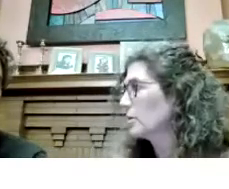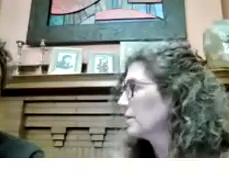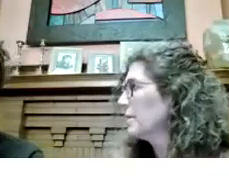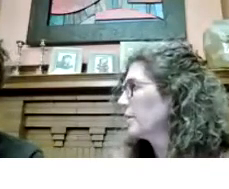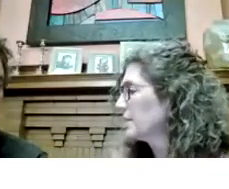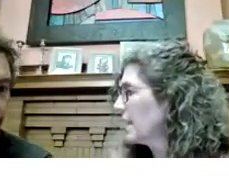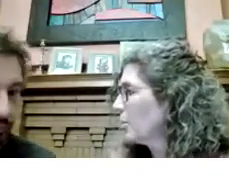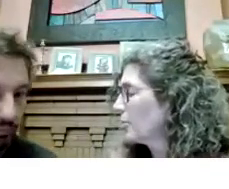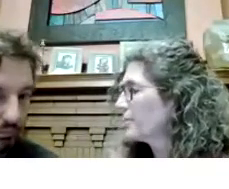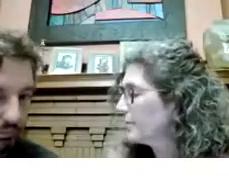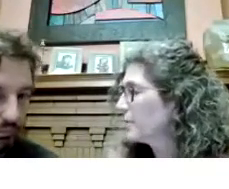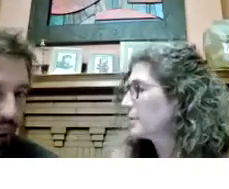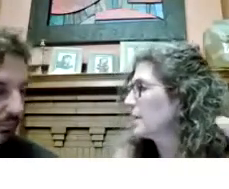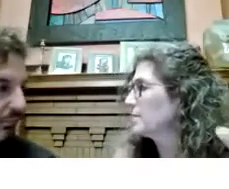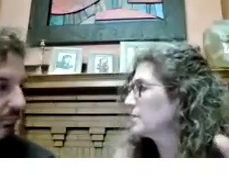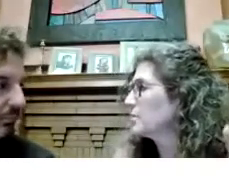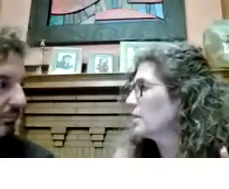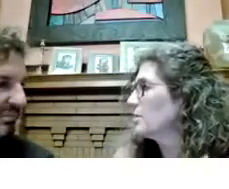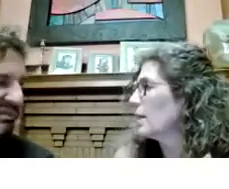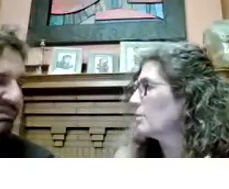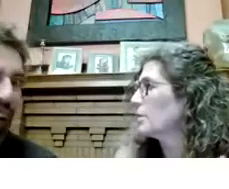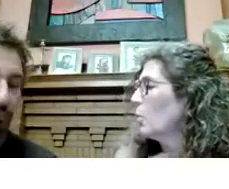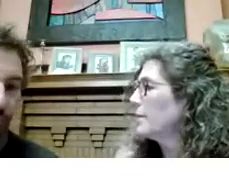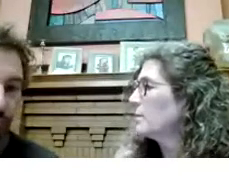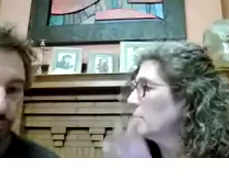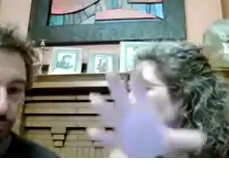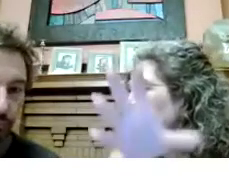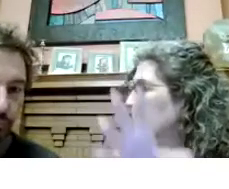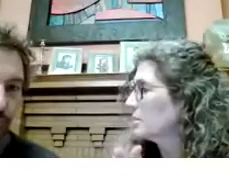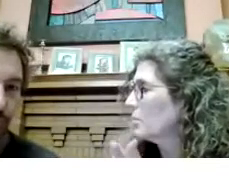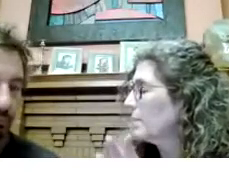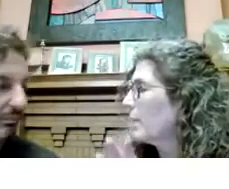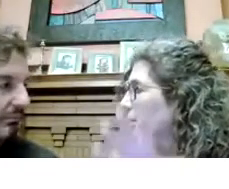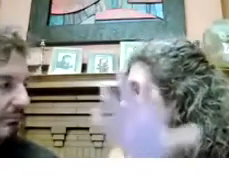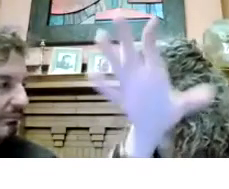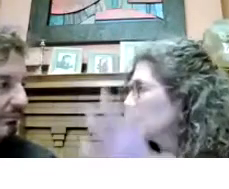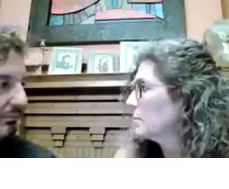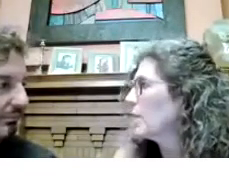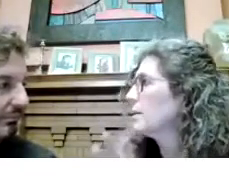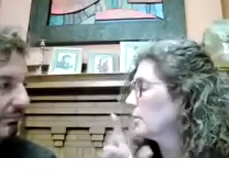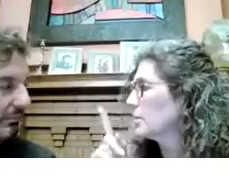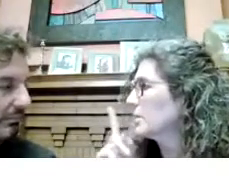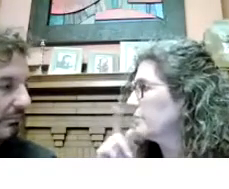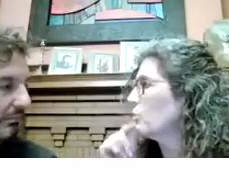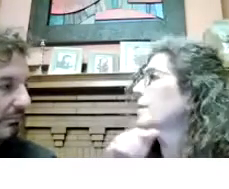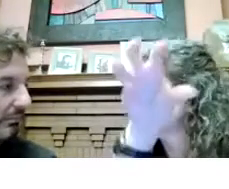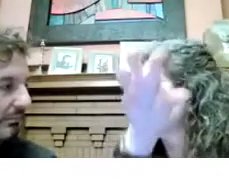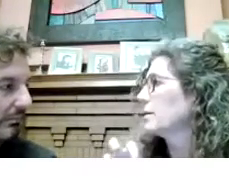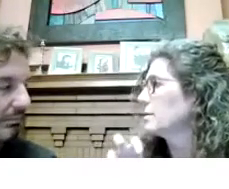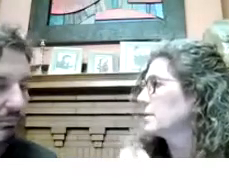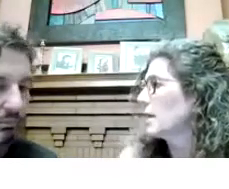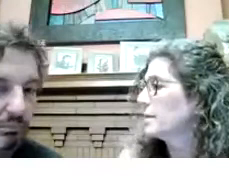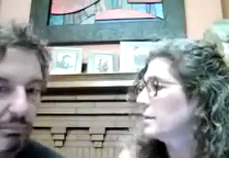different bike lane. And it would really lower my stress level as a dad who bikes with kids if the lanes were protected instead of just